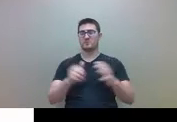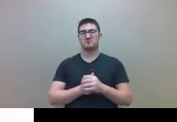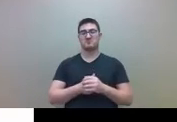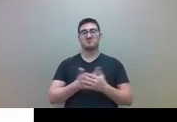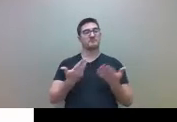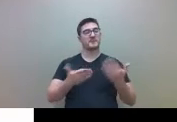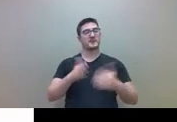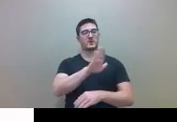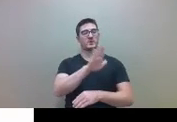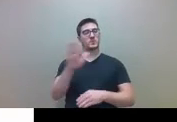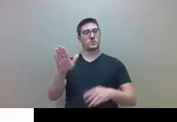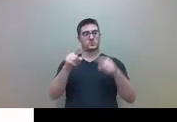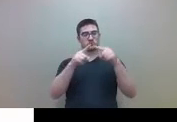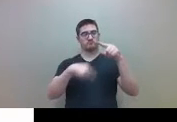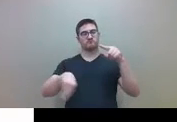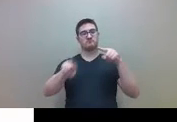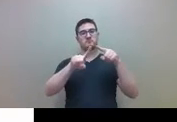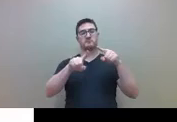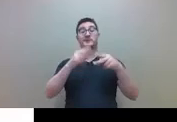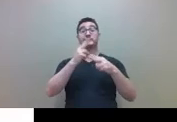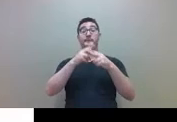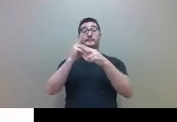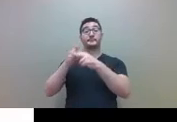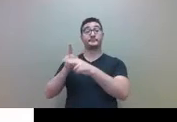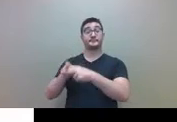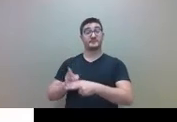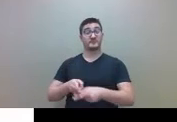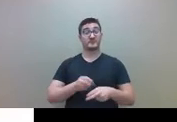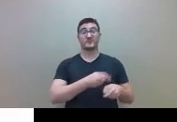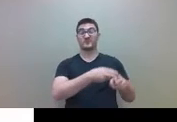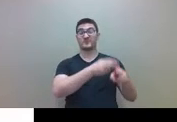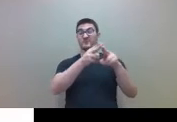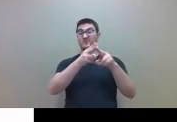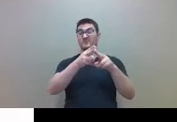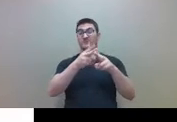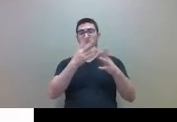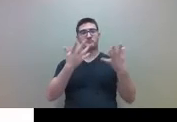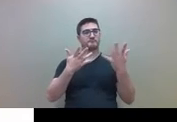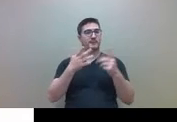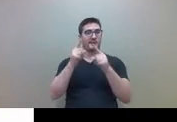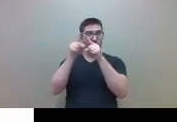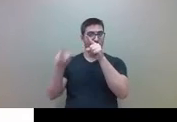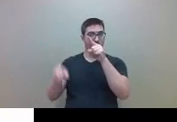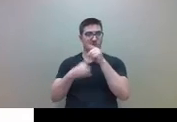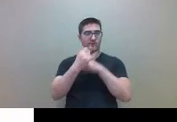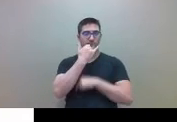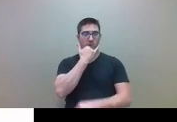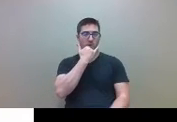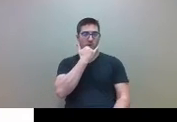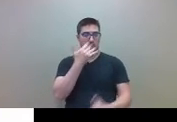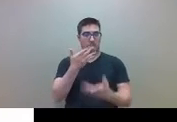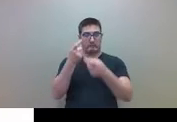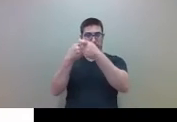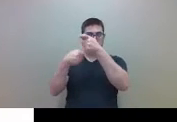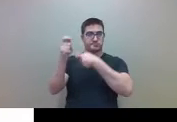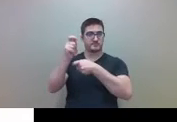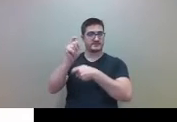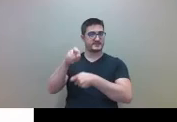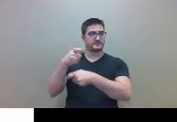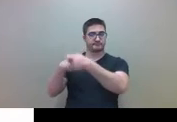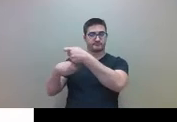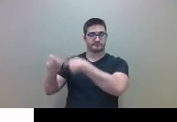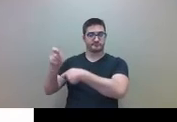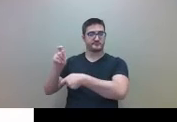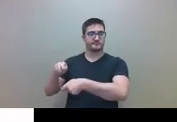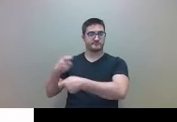actually able to provide that support that you need. Maybe you need to look at that again and say, okay, I've got to